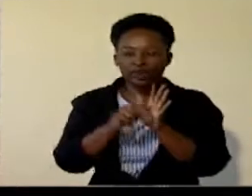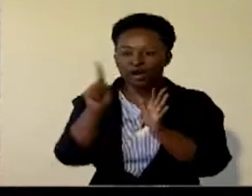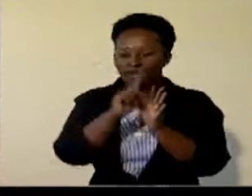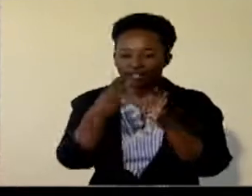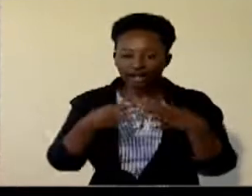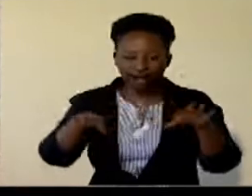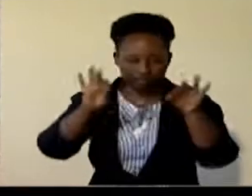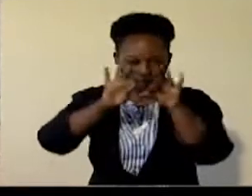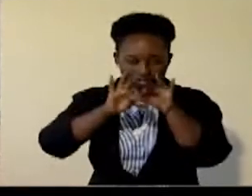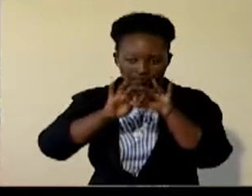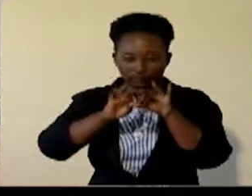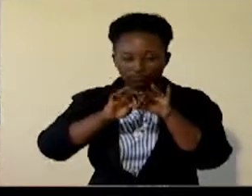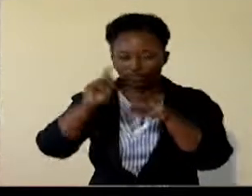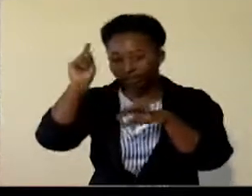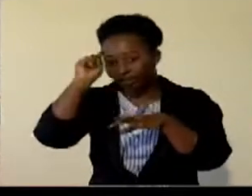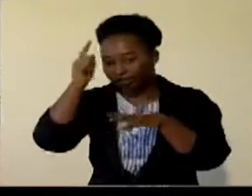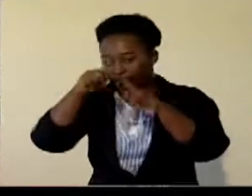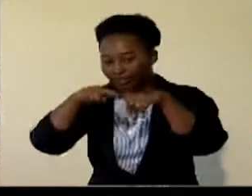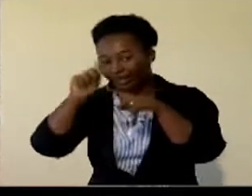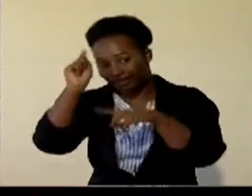the government